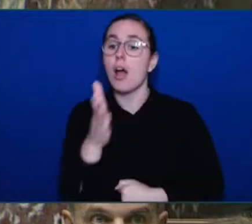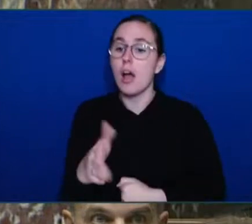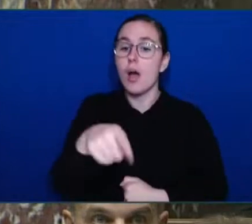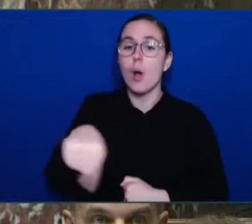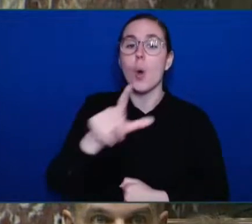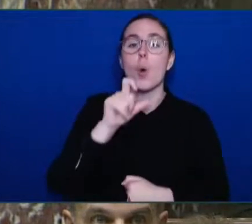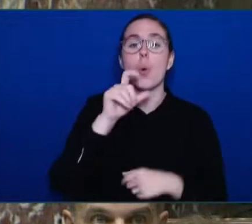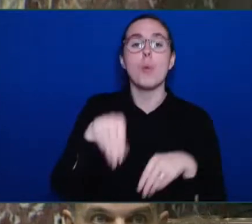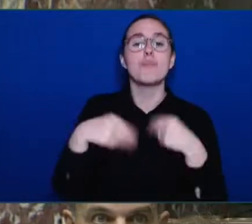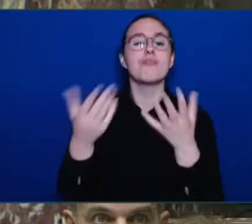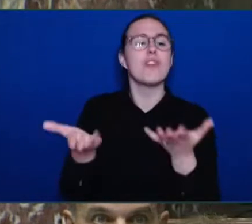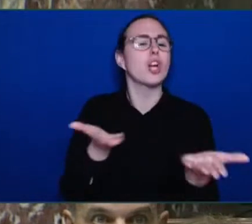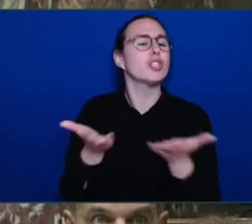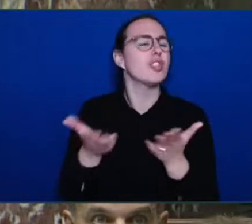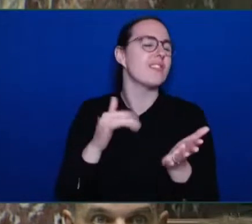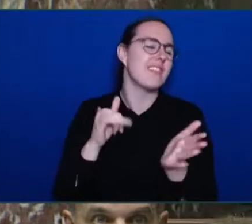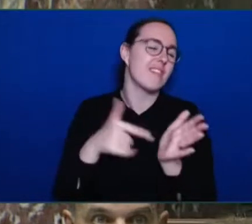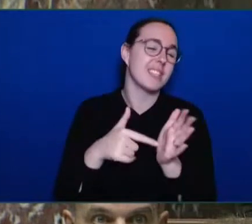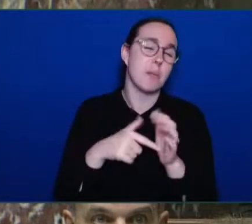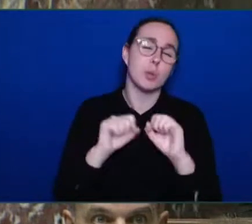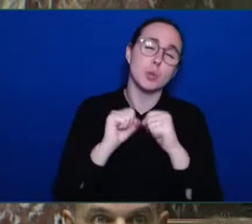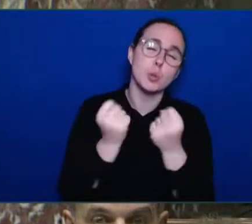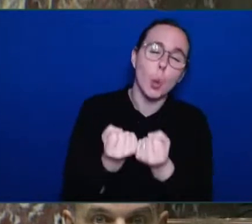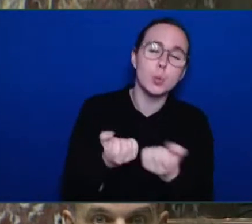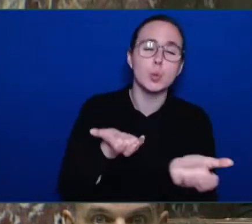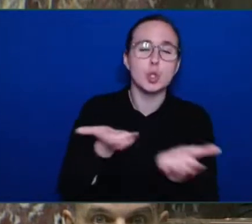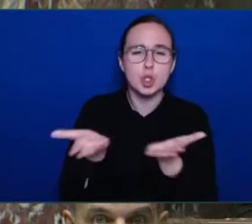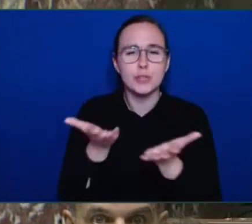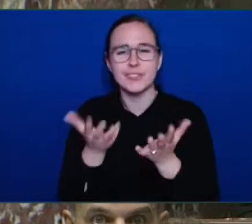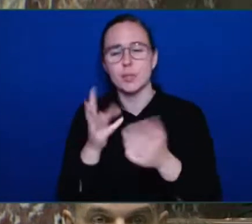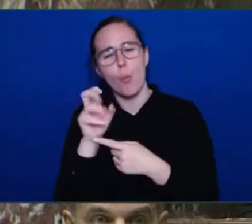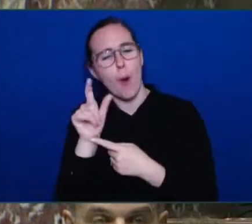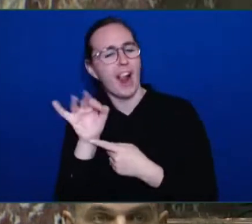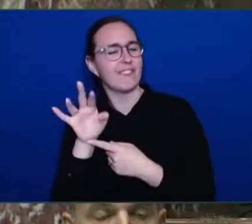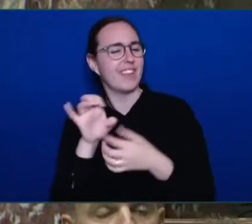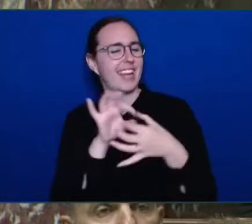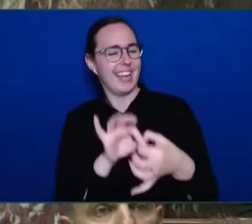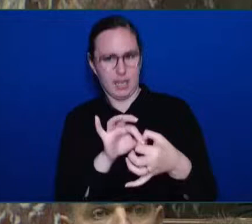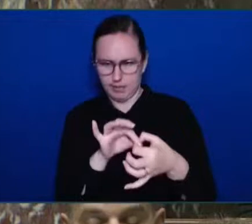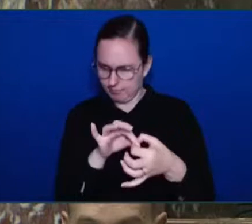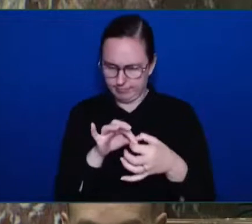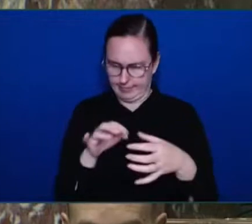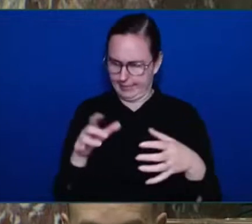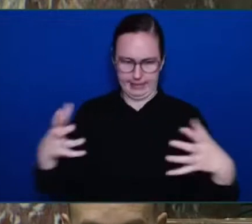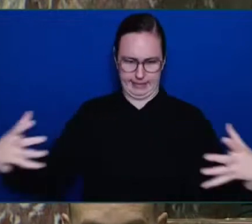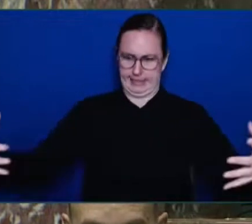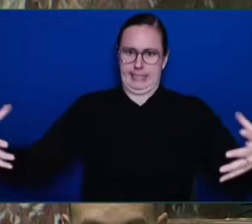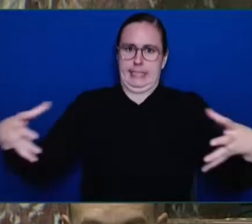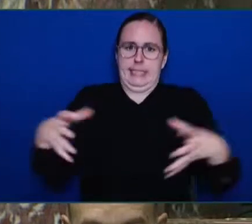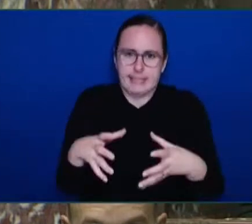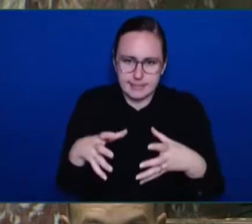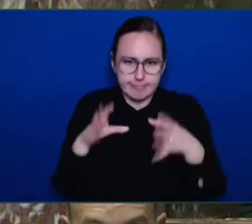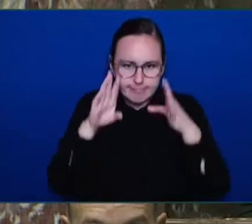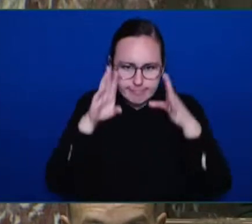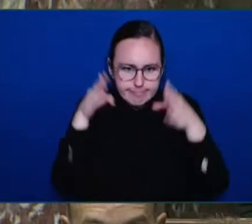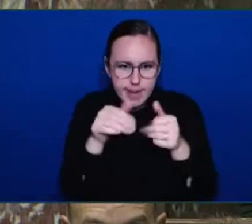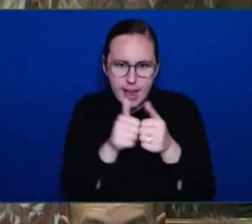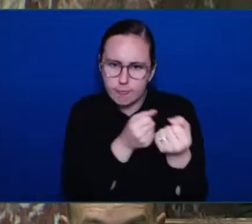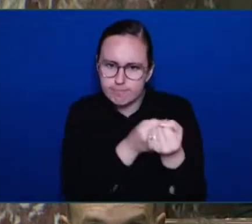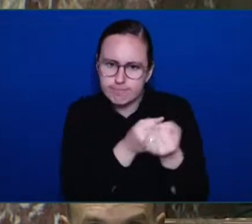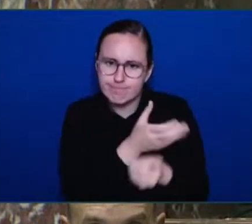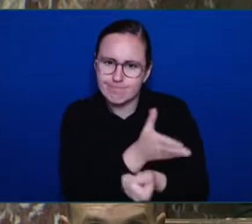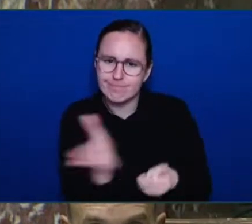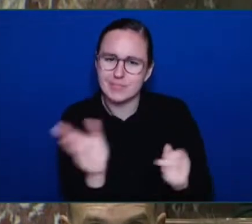refers to actually occur. We're making historic investments, Mr. Speaker, to expand access to mental health